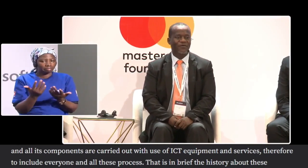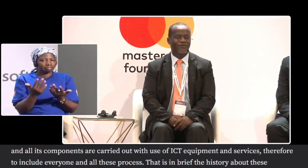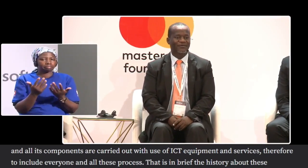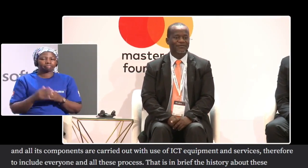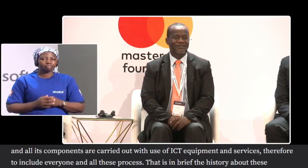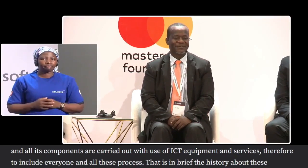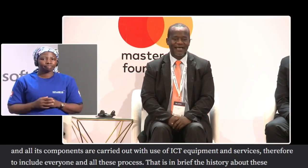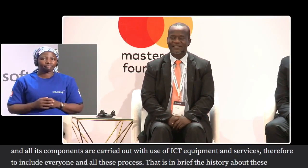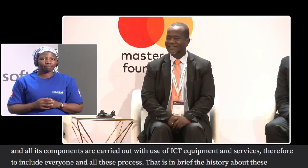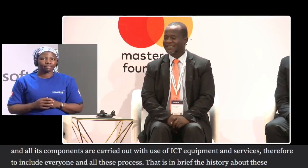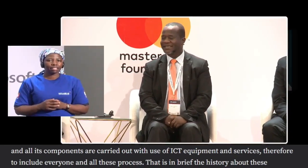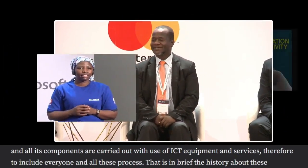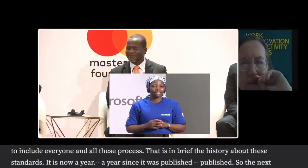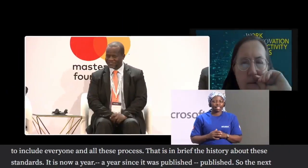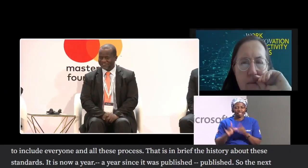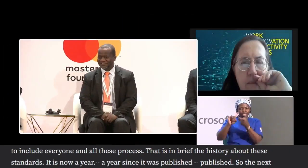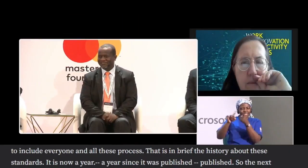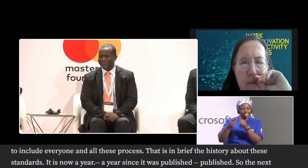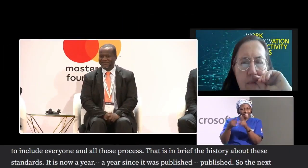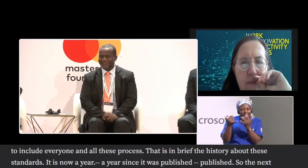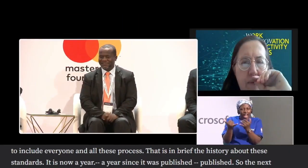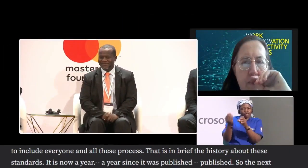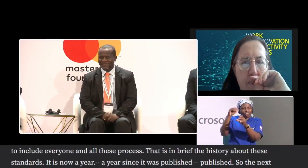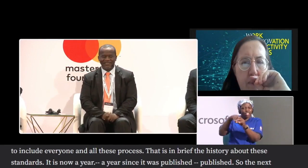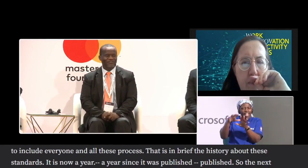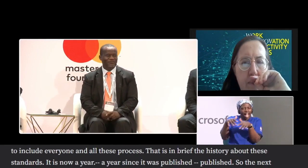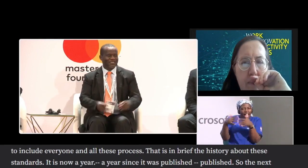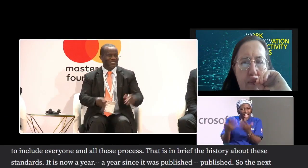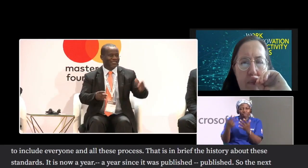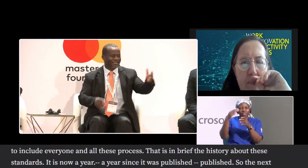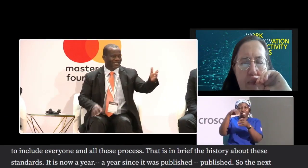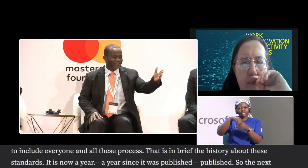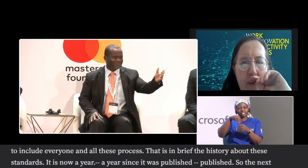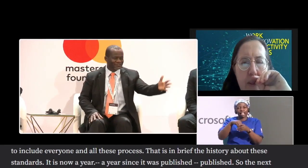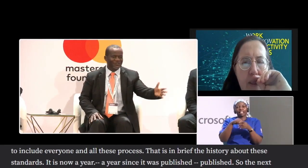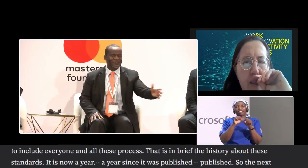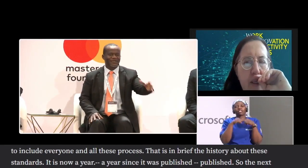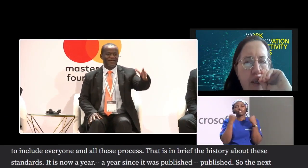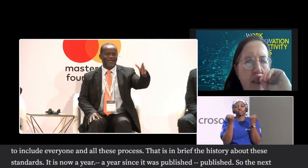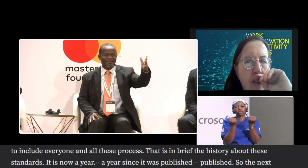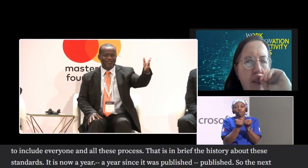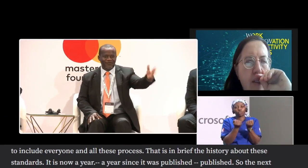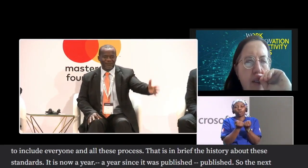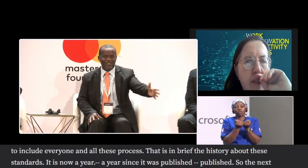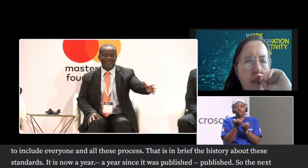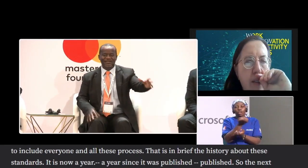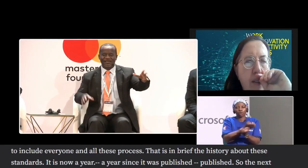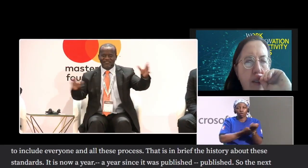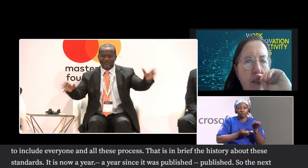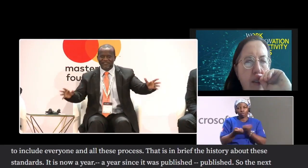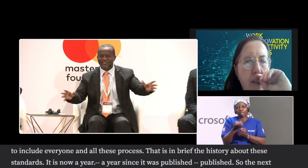how does the standard fit into the social and